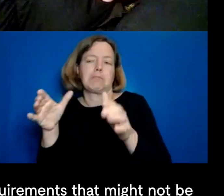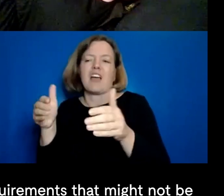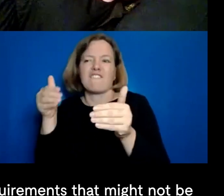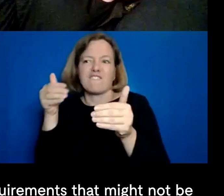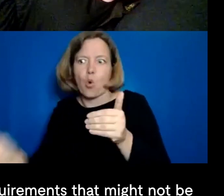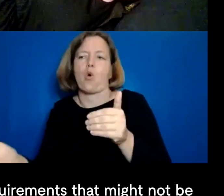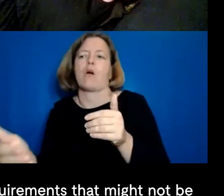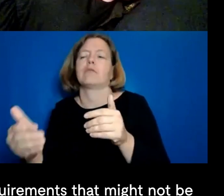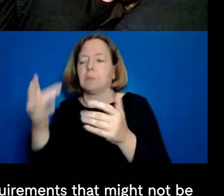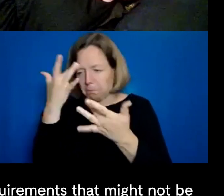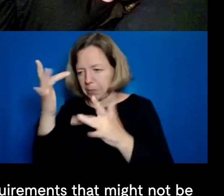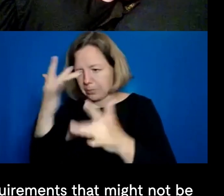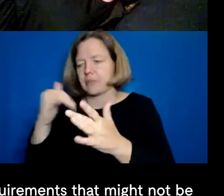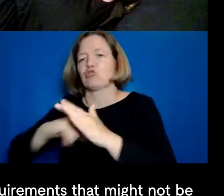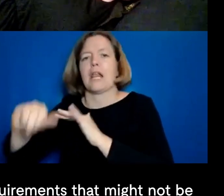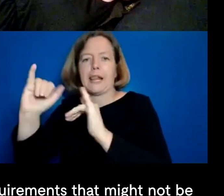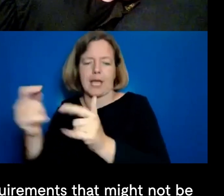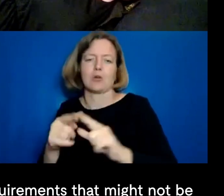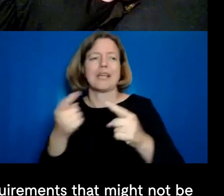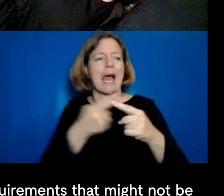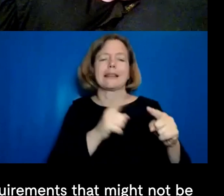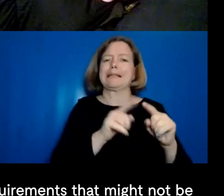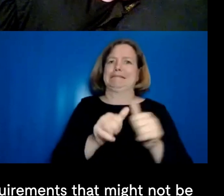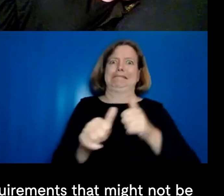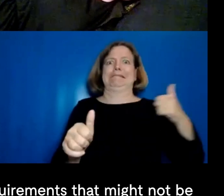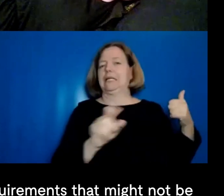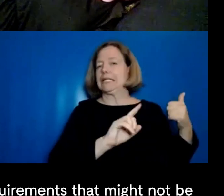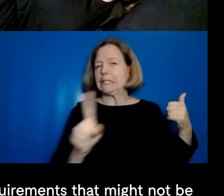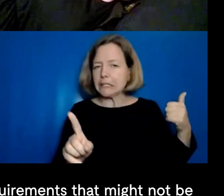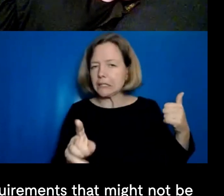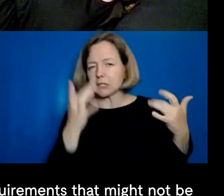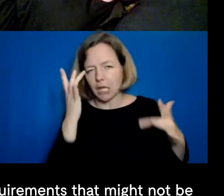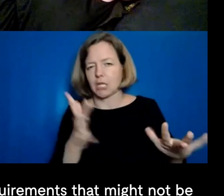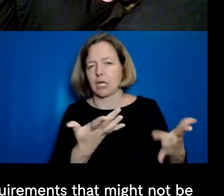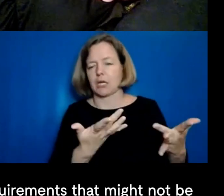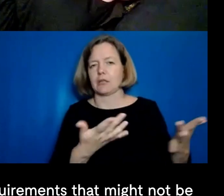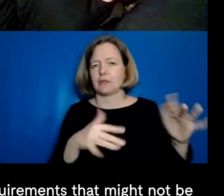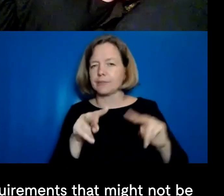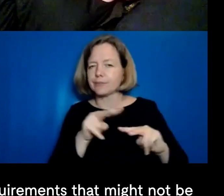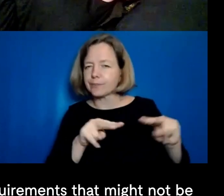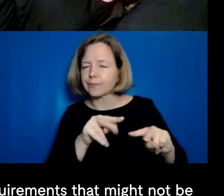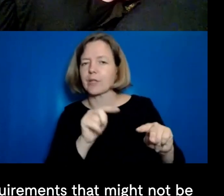due to having access requirements that